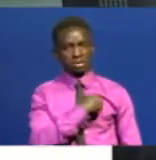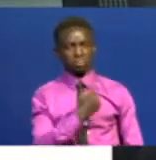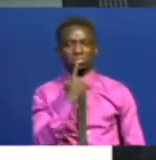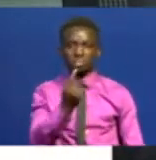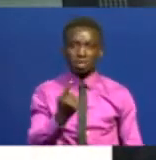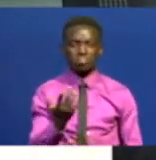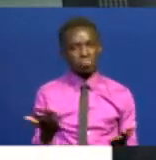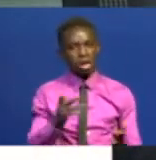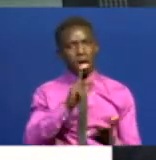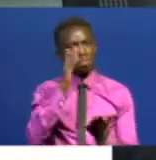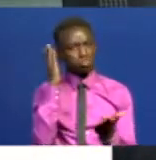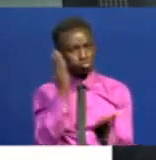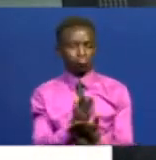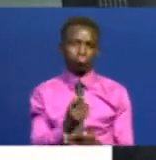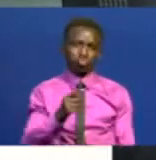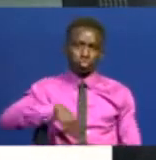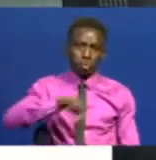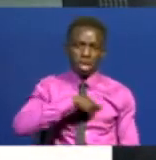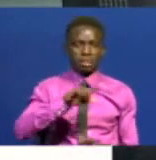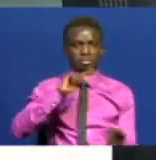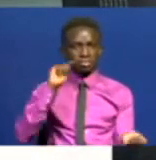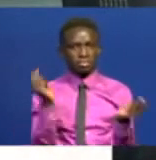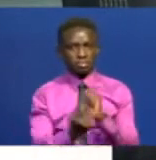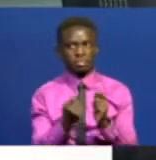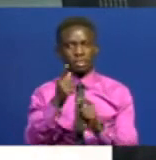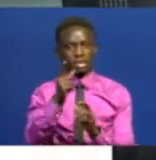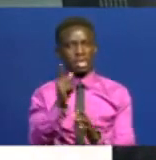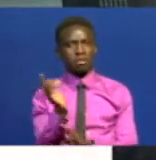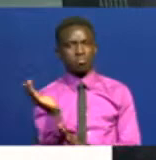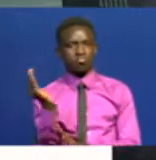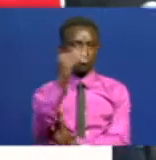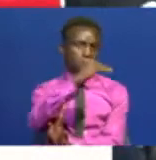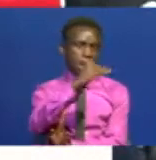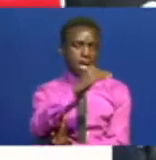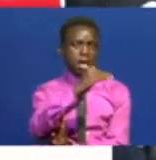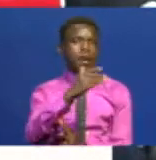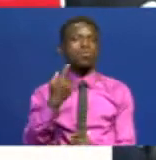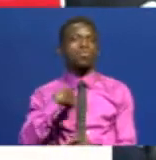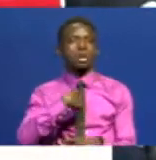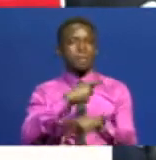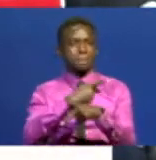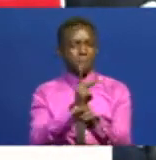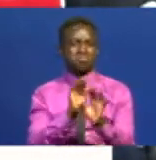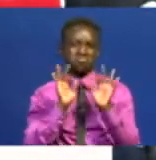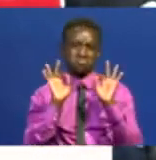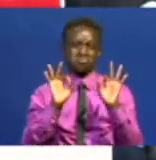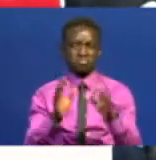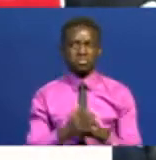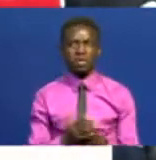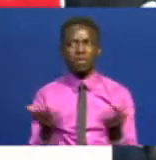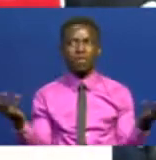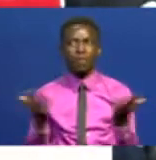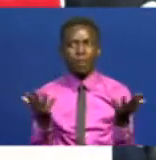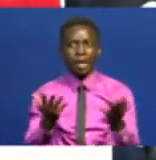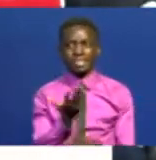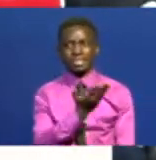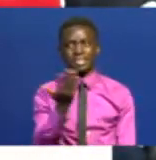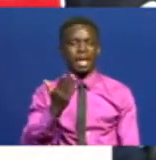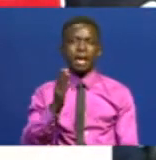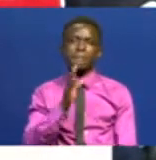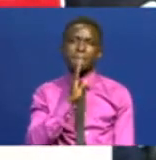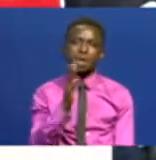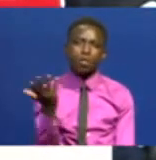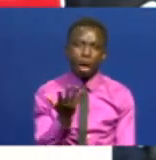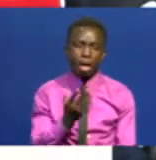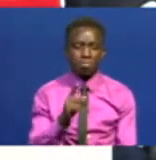actually, turned the curve in terms of productivity. Where they have been, where they have reached,